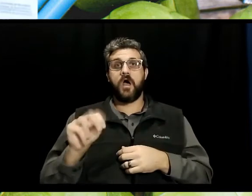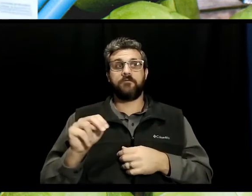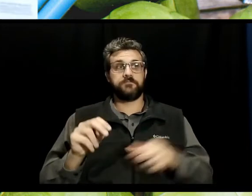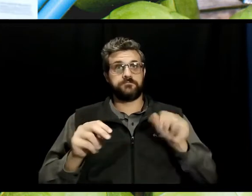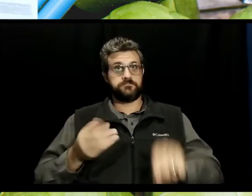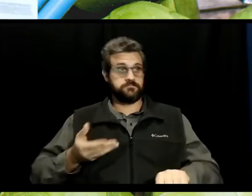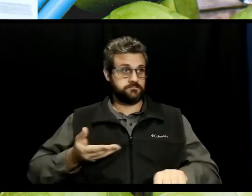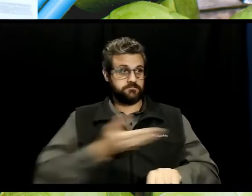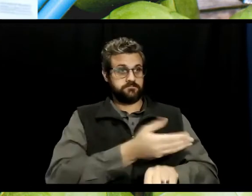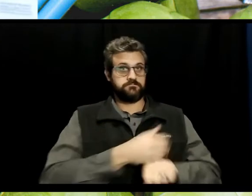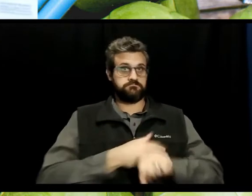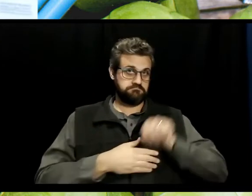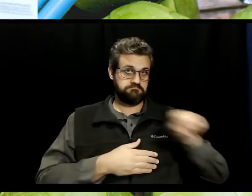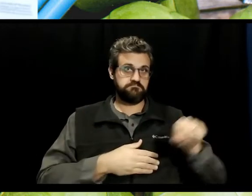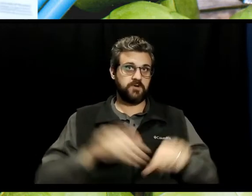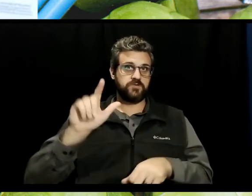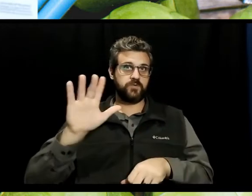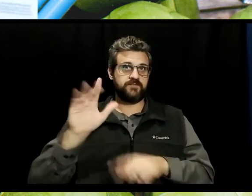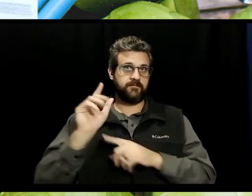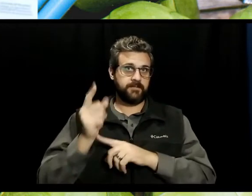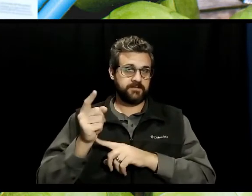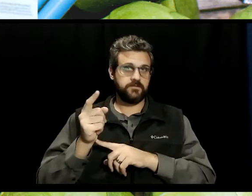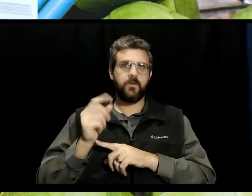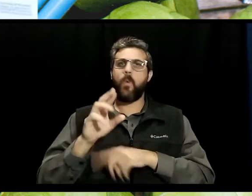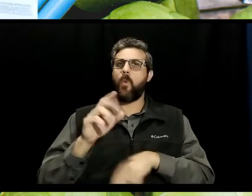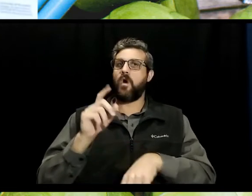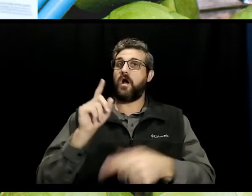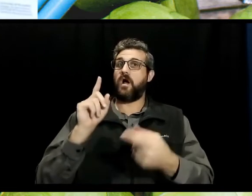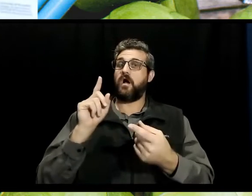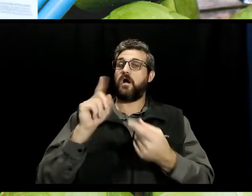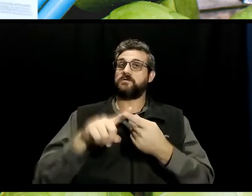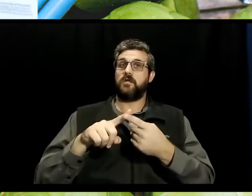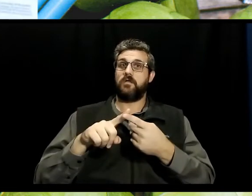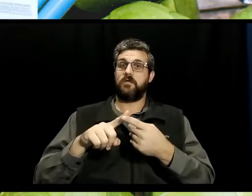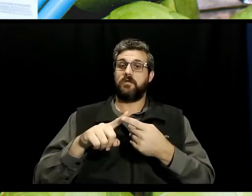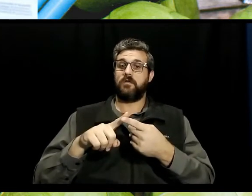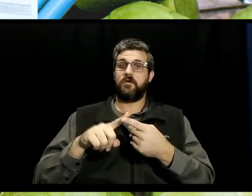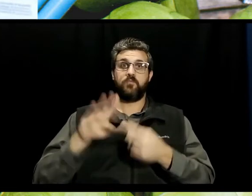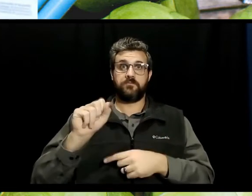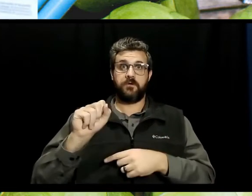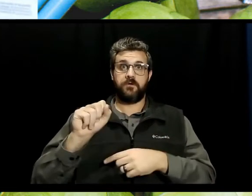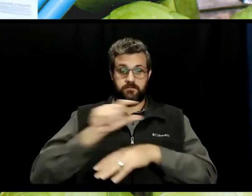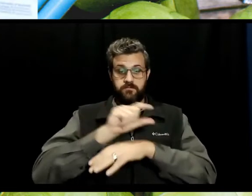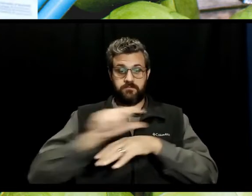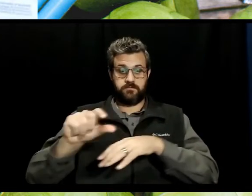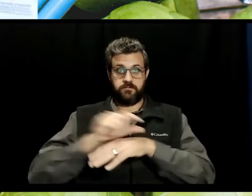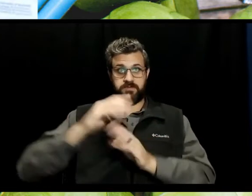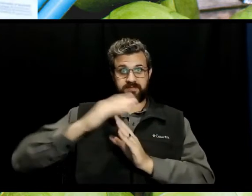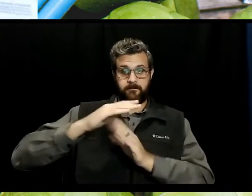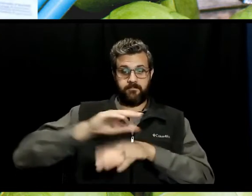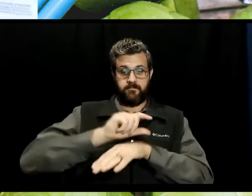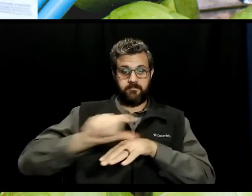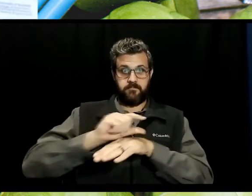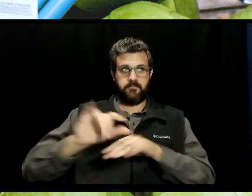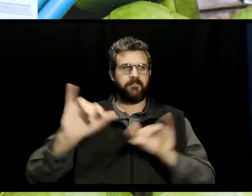about 25 minutes or until the top is golden brown. I am going to show you guys a close-up